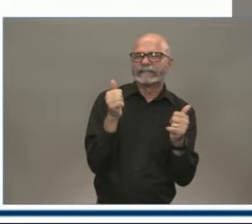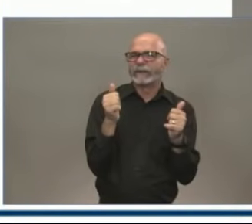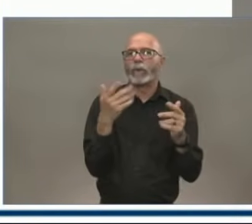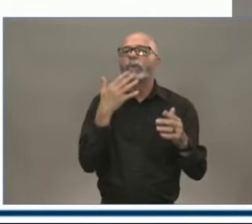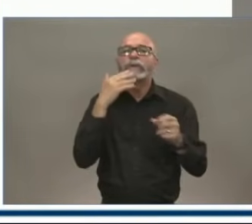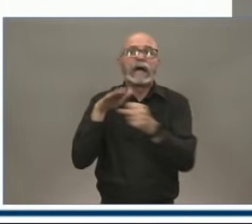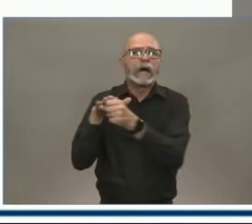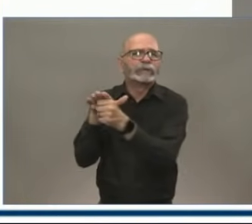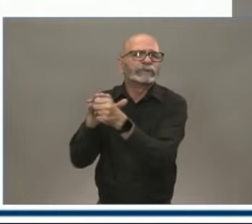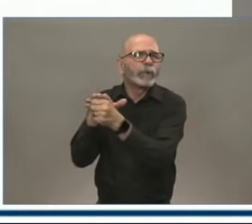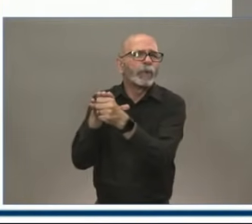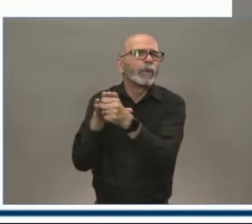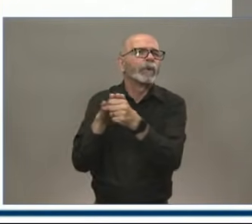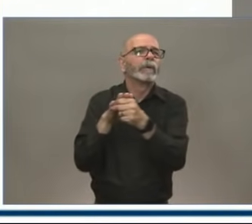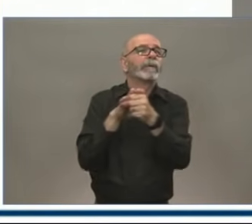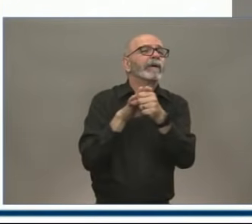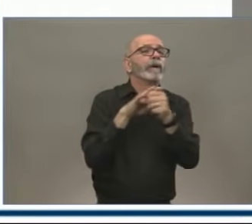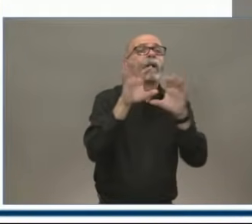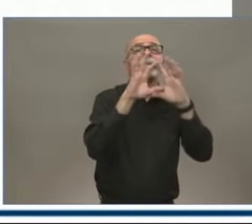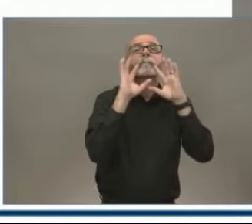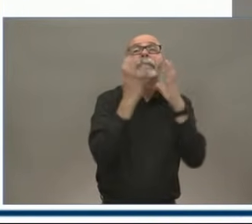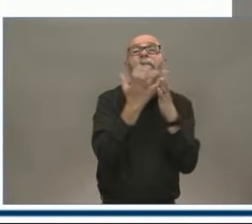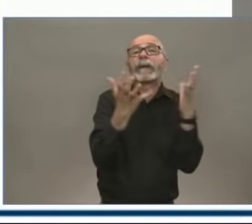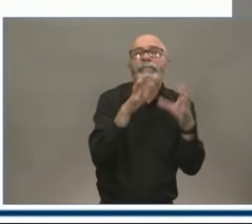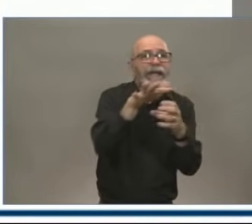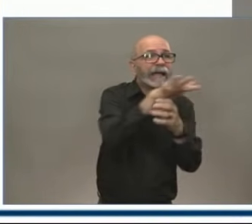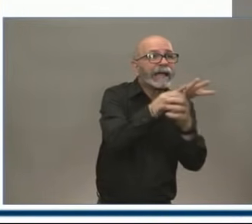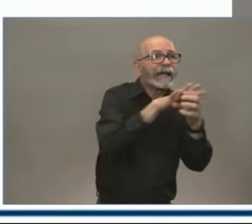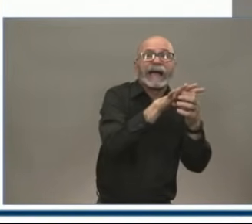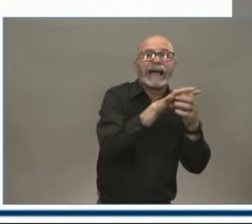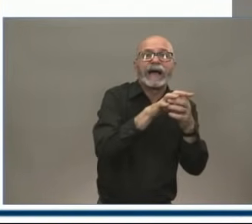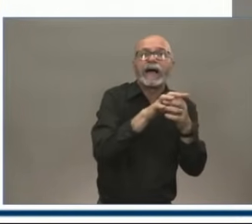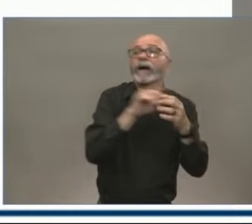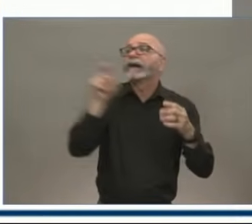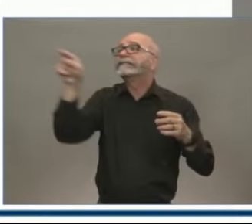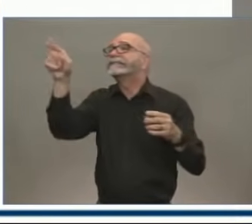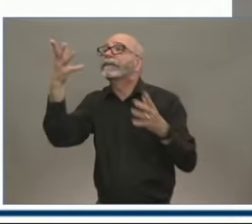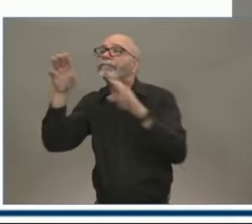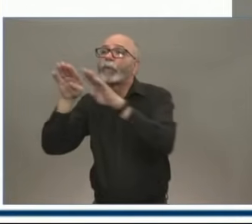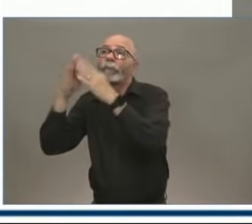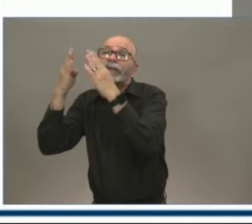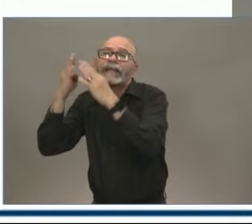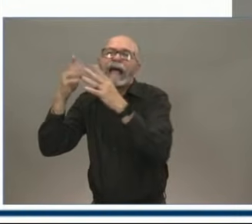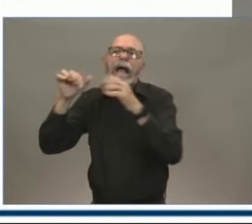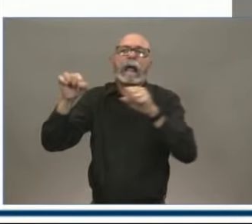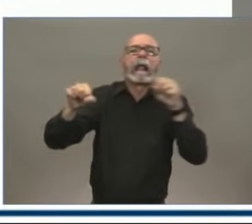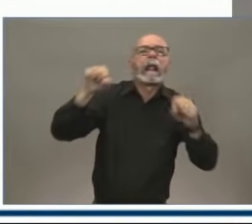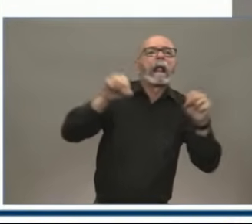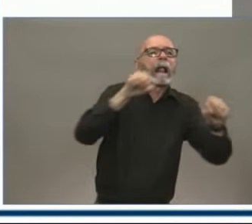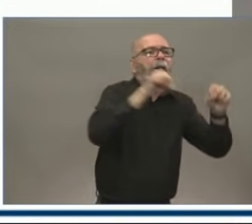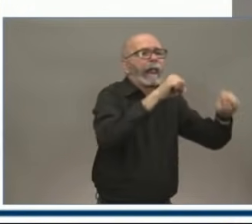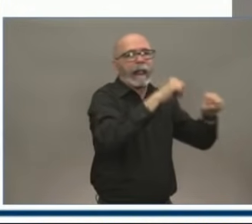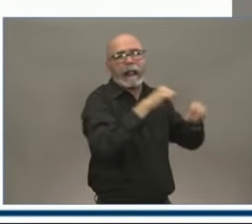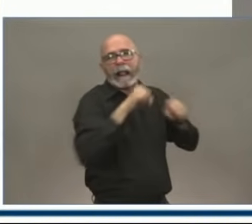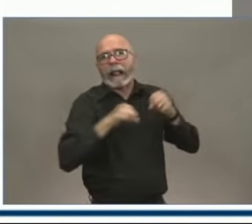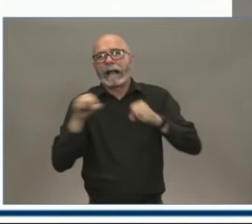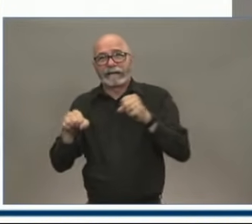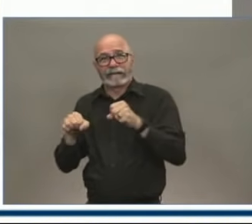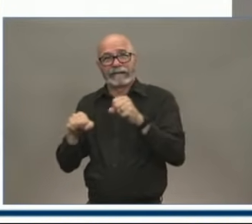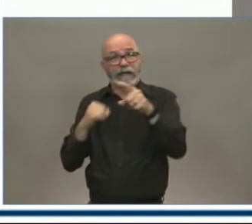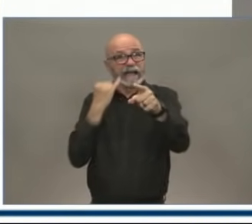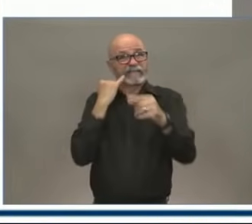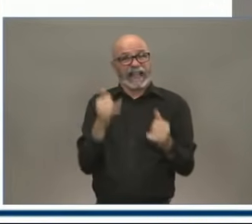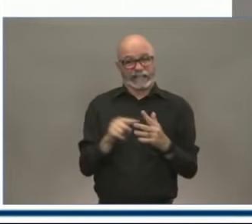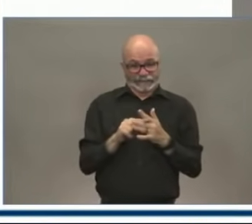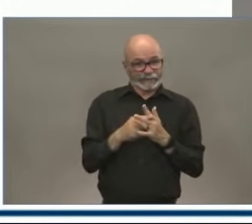And also how we might start to lift them. But I think it's important for people to understand that even when we are able to start to lift restrictions, it'll